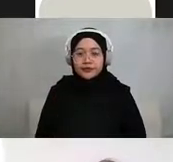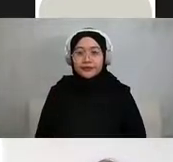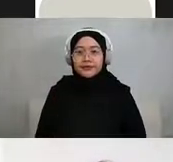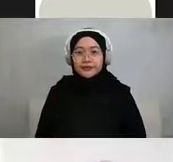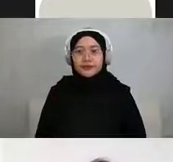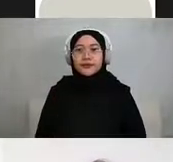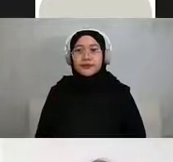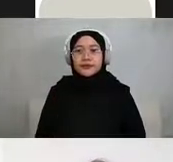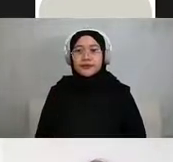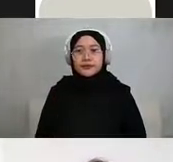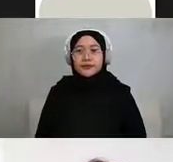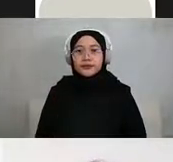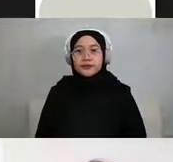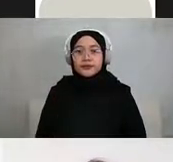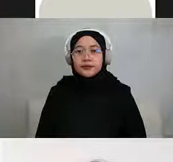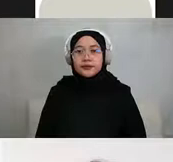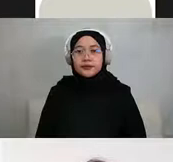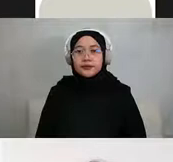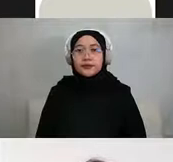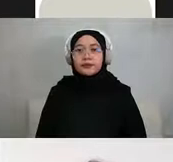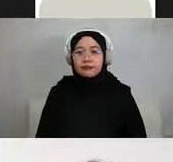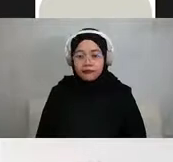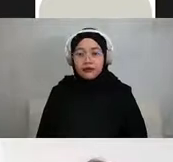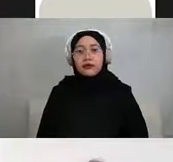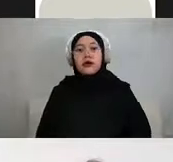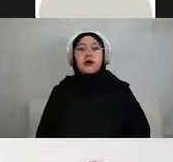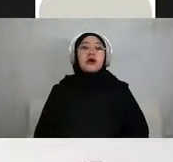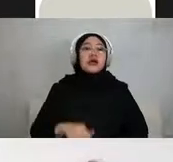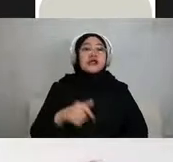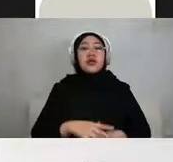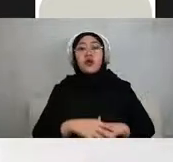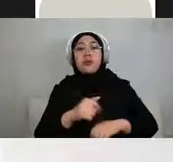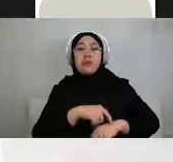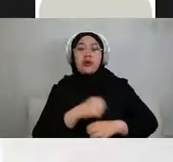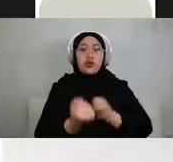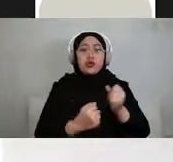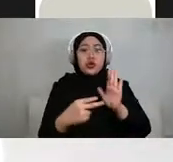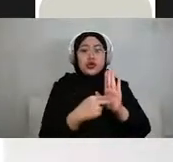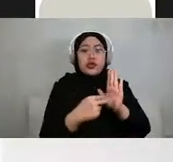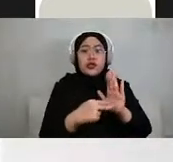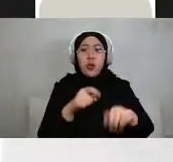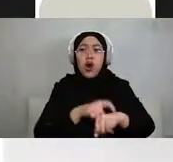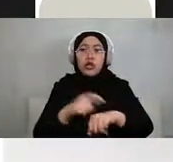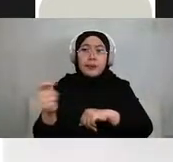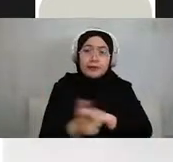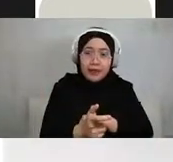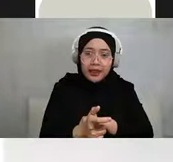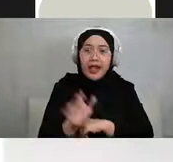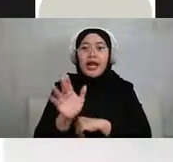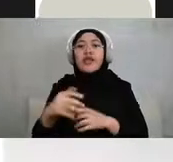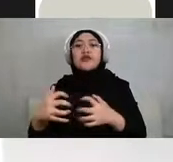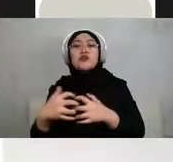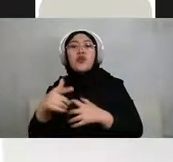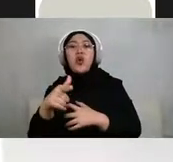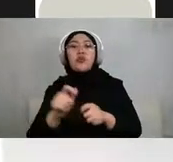we reduce the charging time as much as we can between the scheduled time. Mr. Vijay Kumar, your